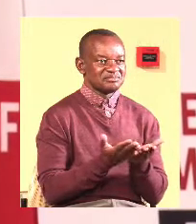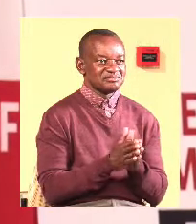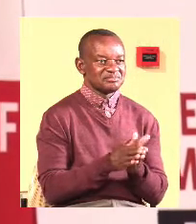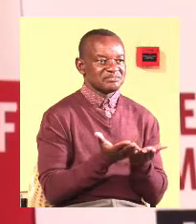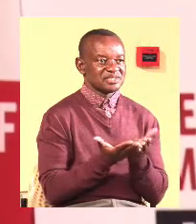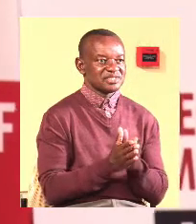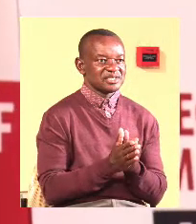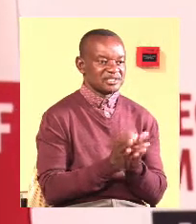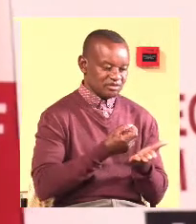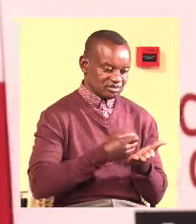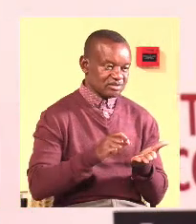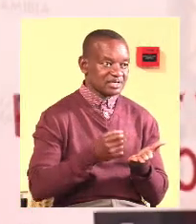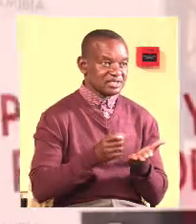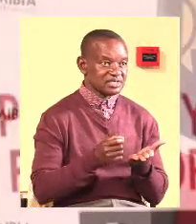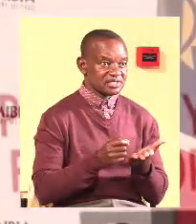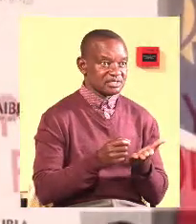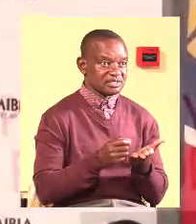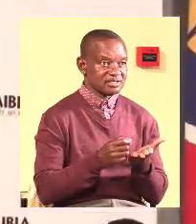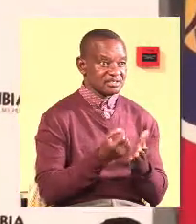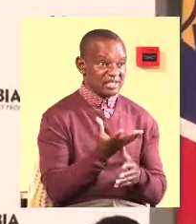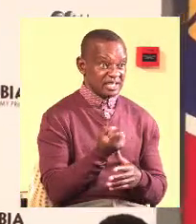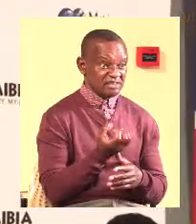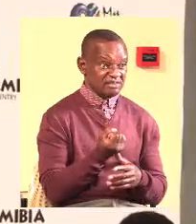Yeah, when it comes to printed